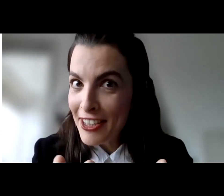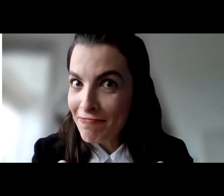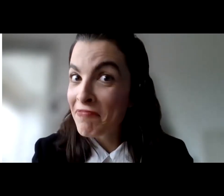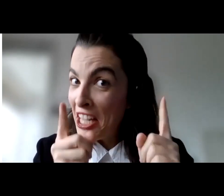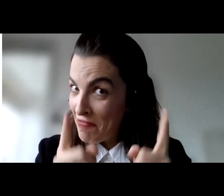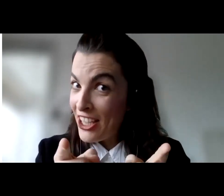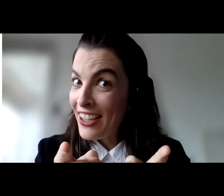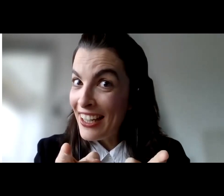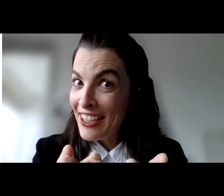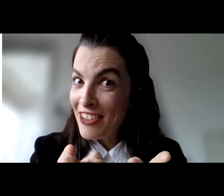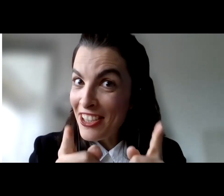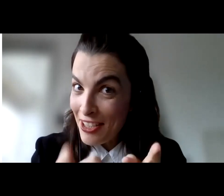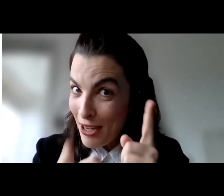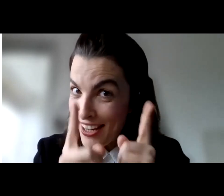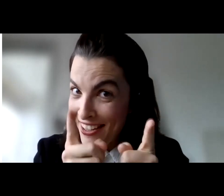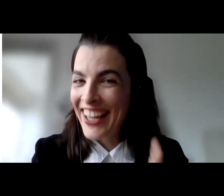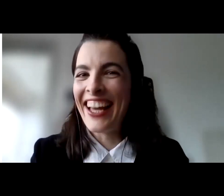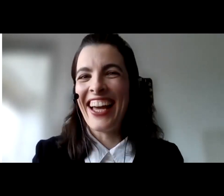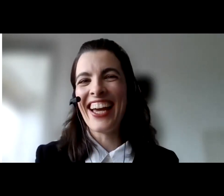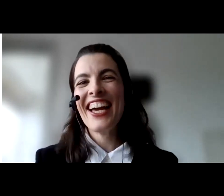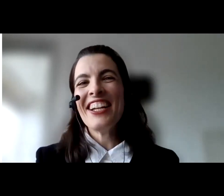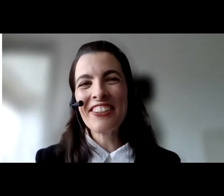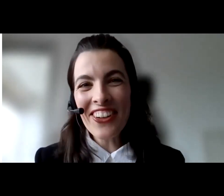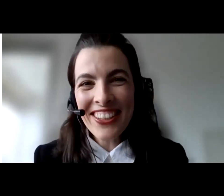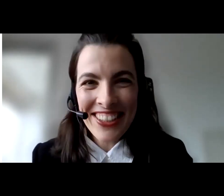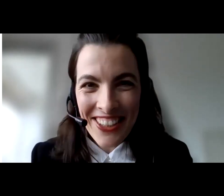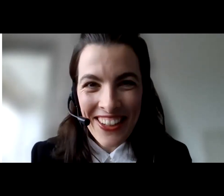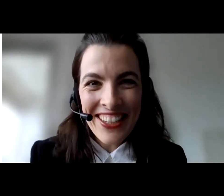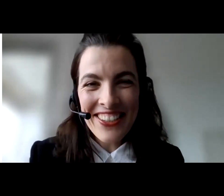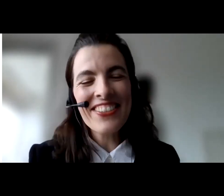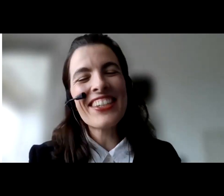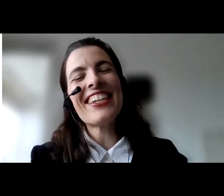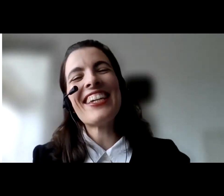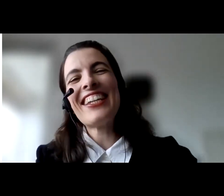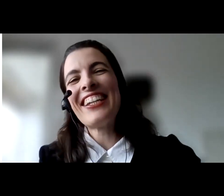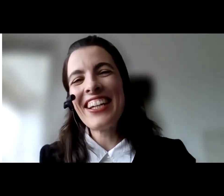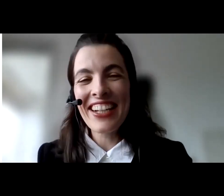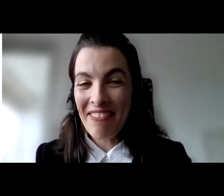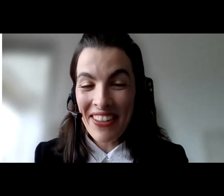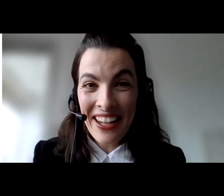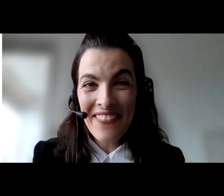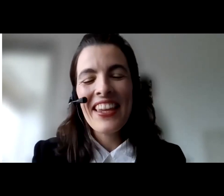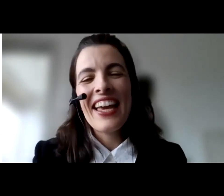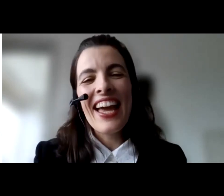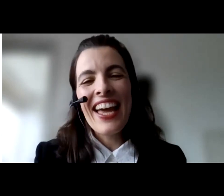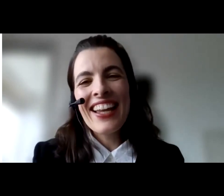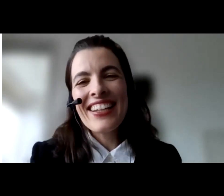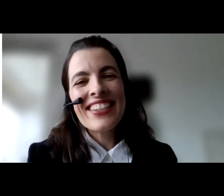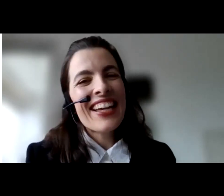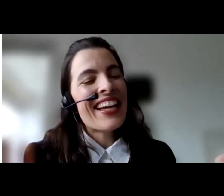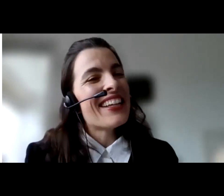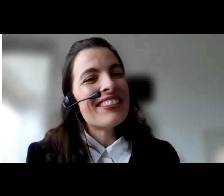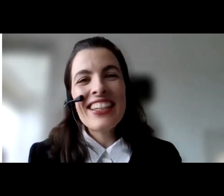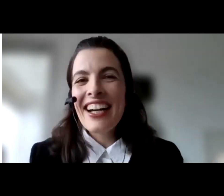NAWIC, listen, young electrician is waiting to rock the solar industry in Gambia.